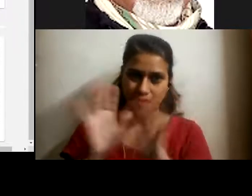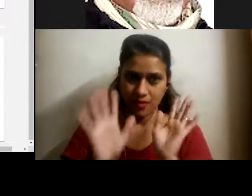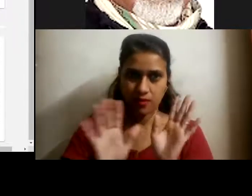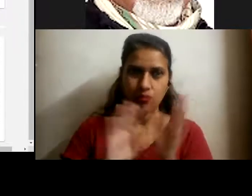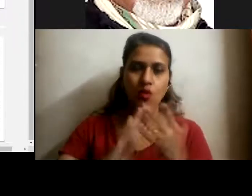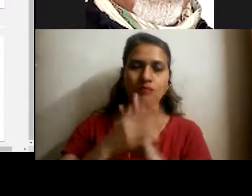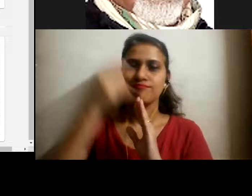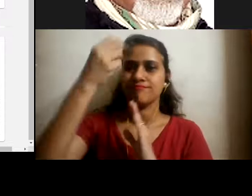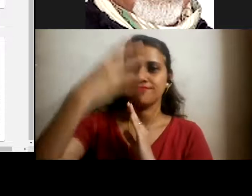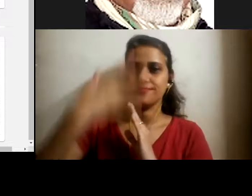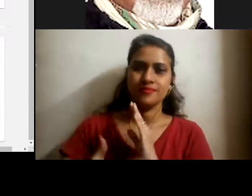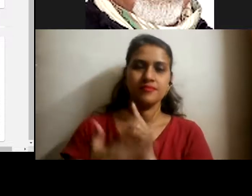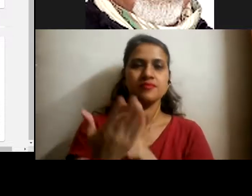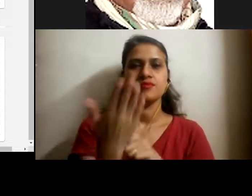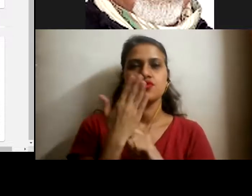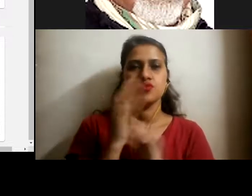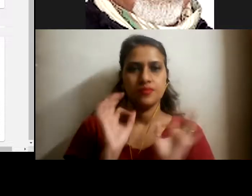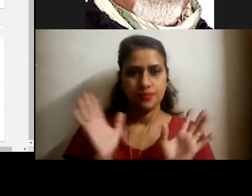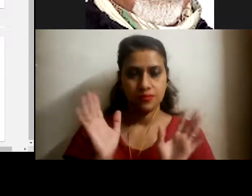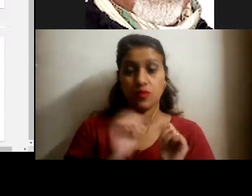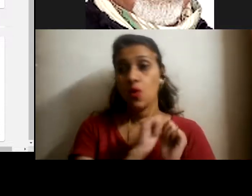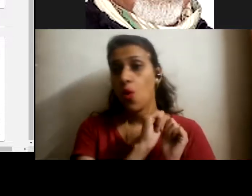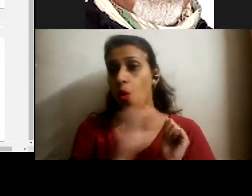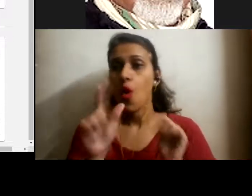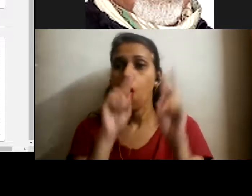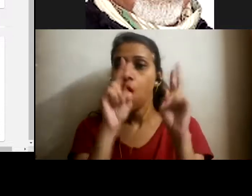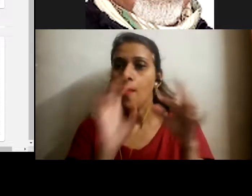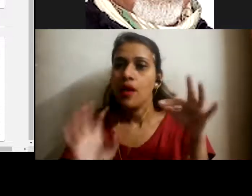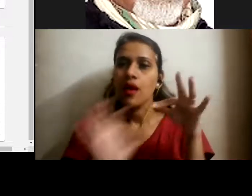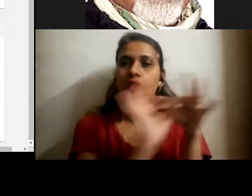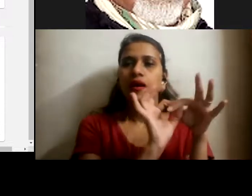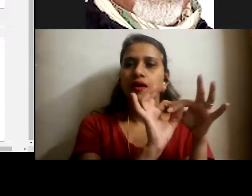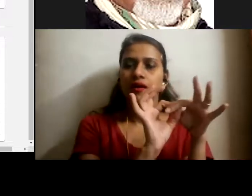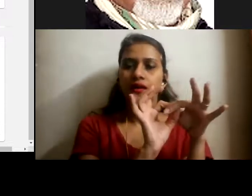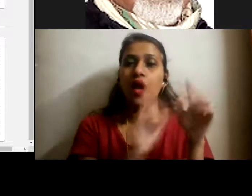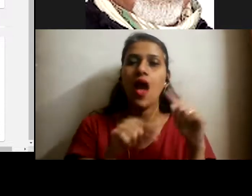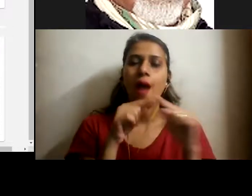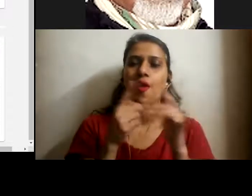you will find all the topics within intellectual property.